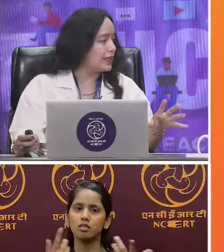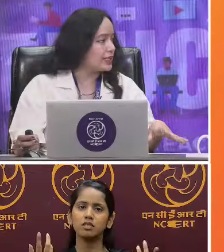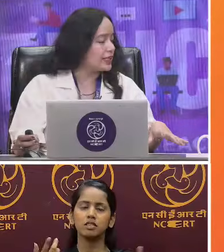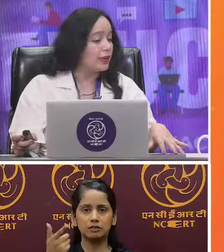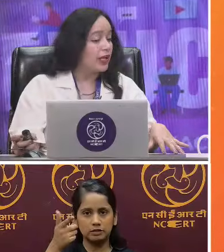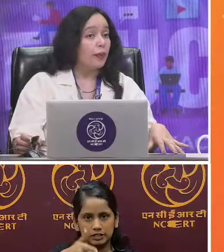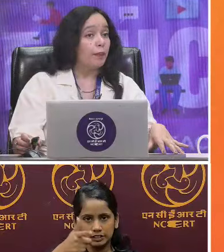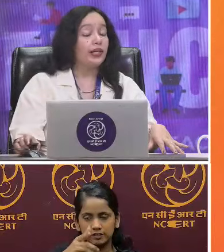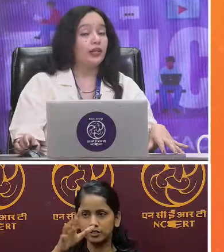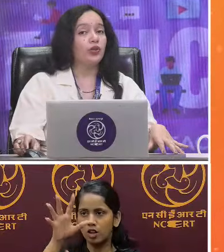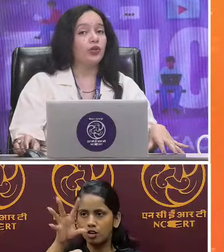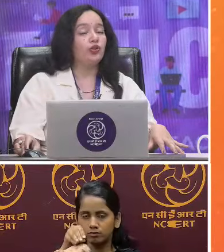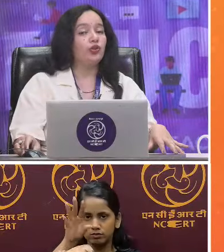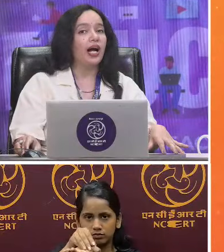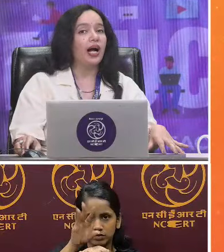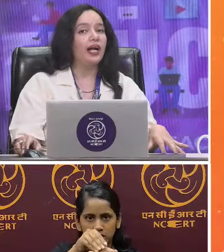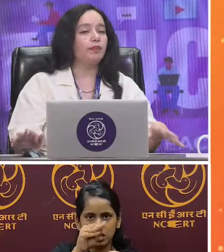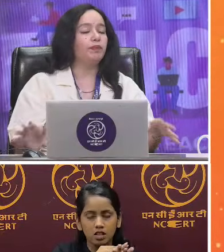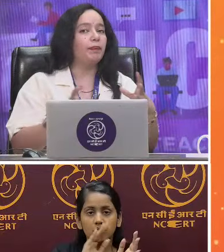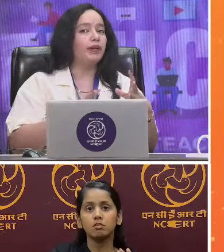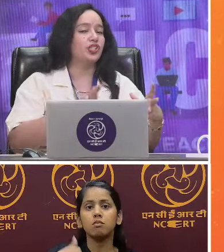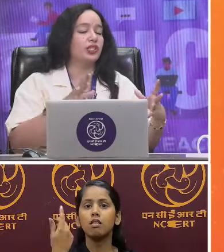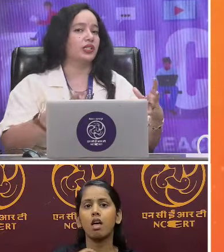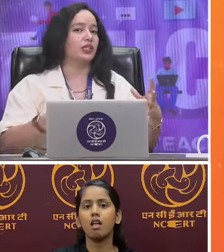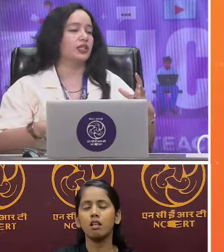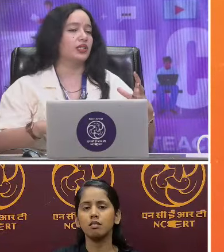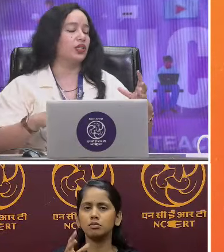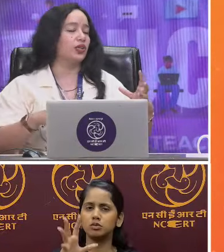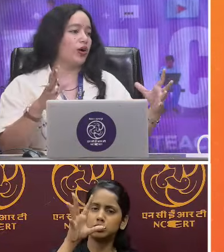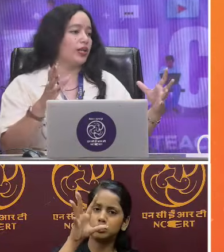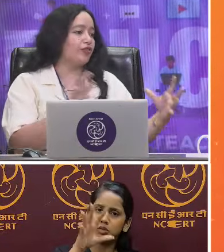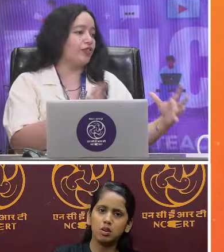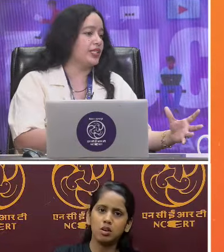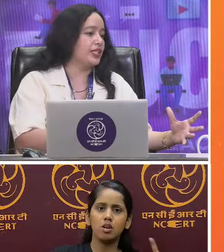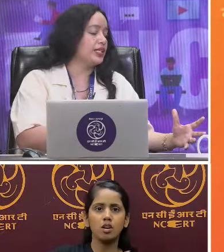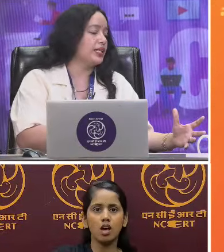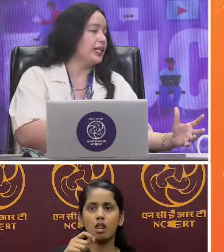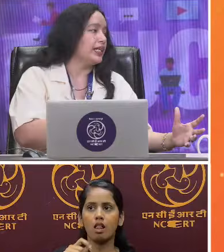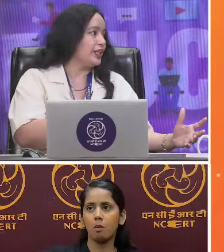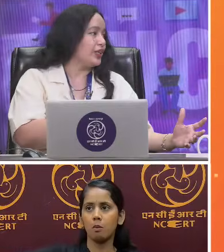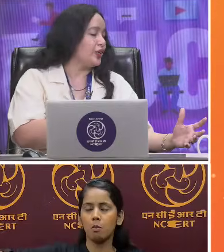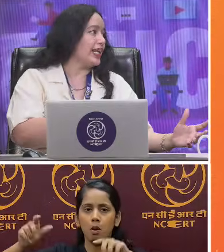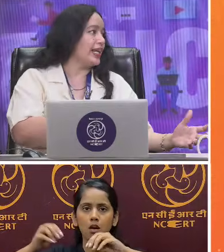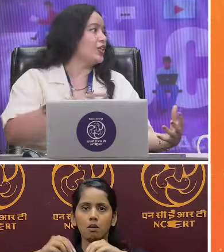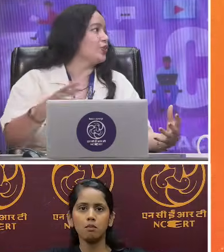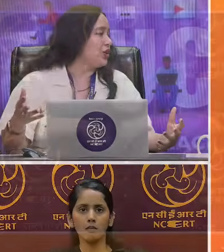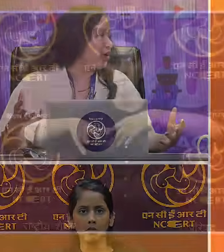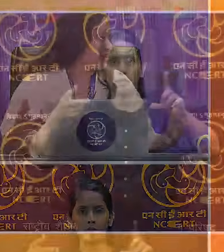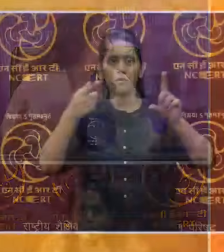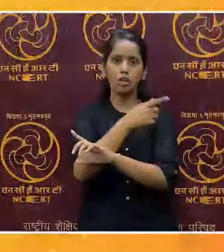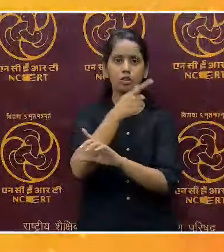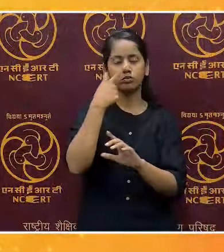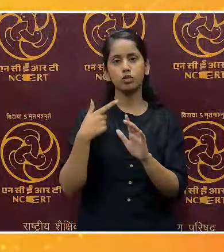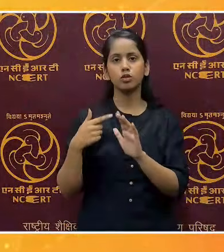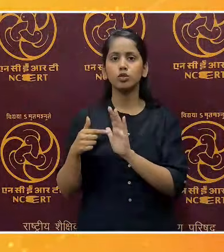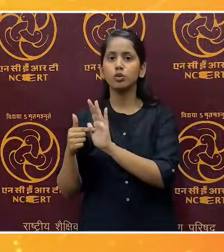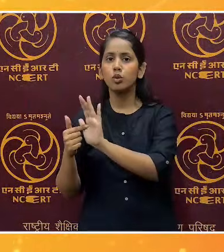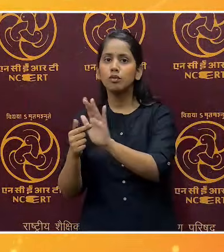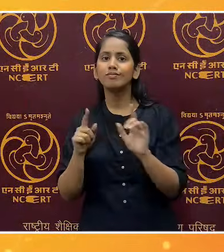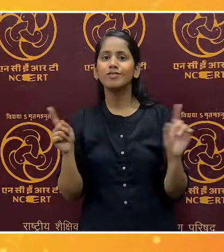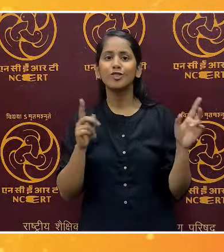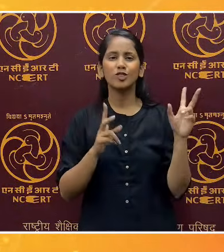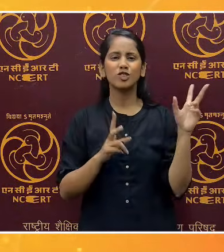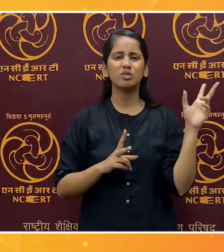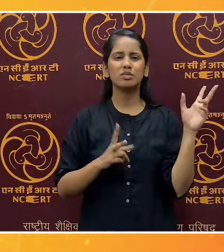per the script, but you can't publish all the footages directly to the audience. We have to because